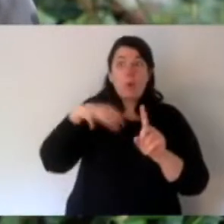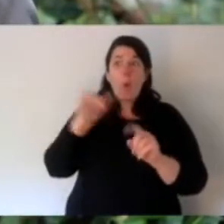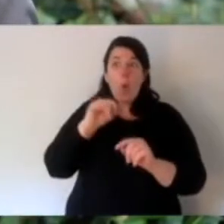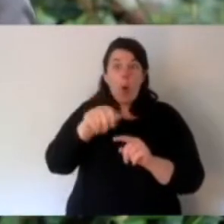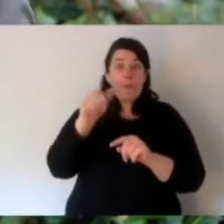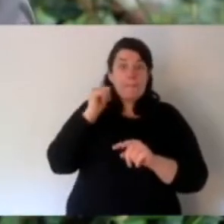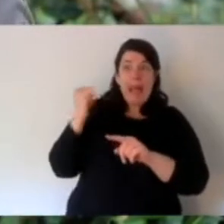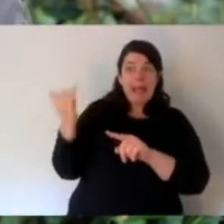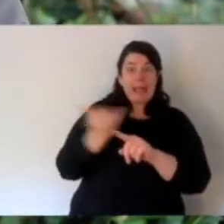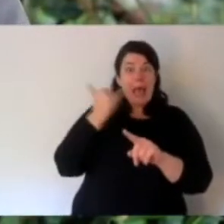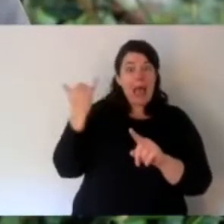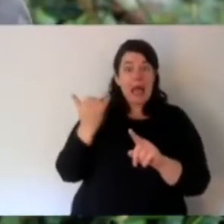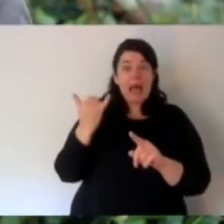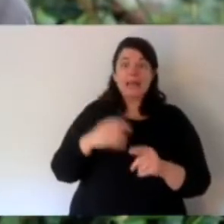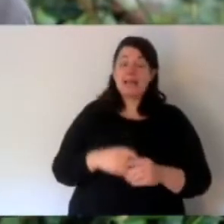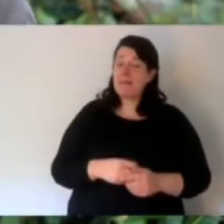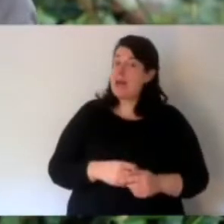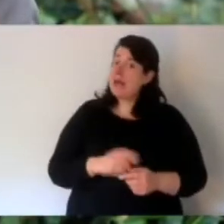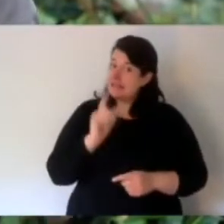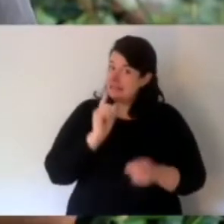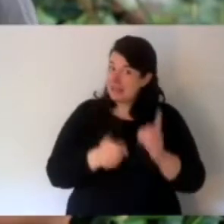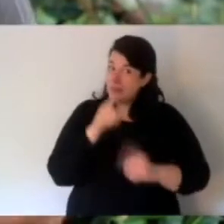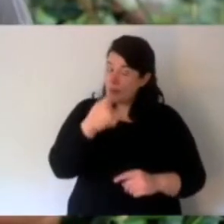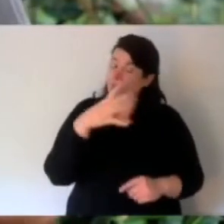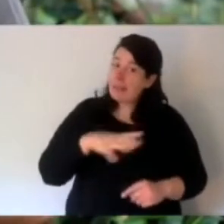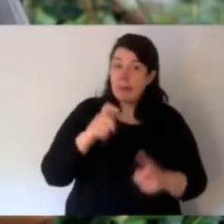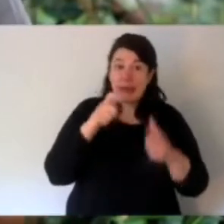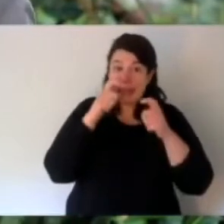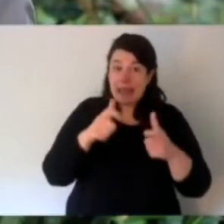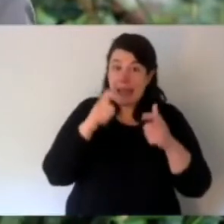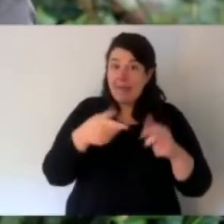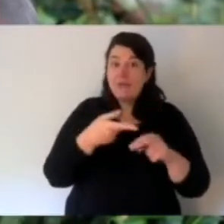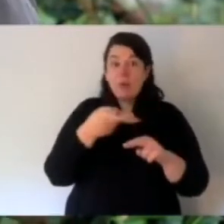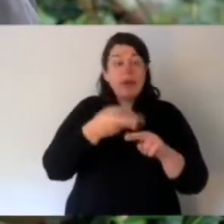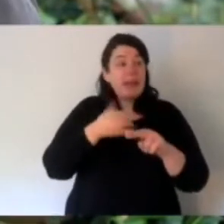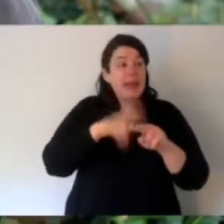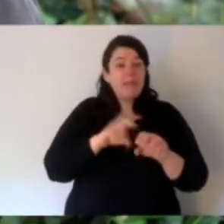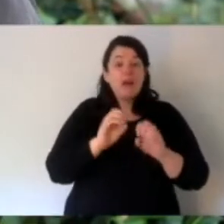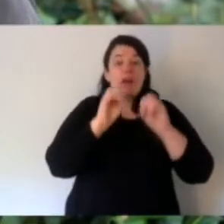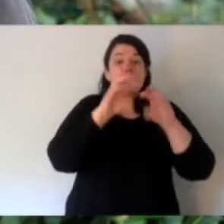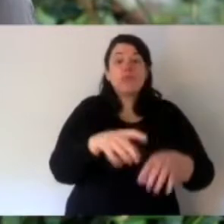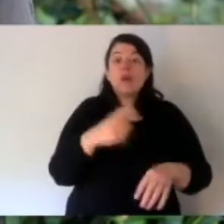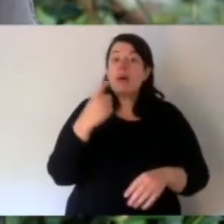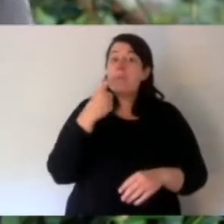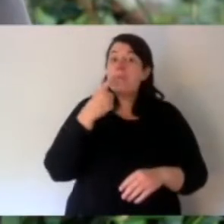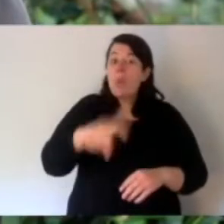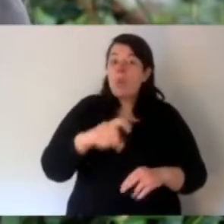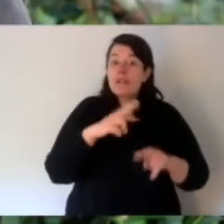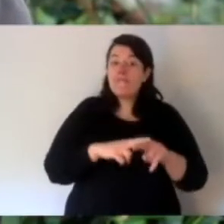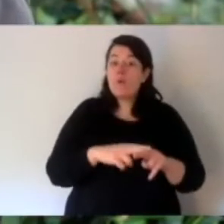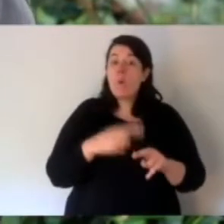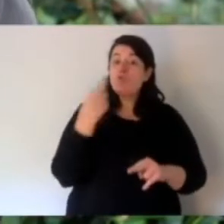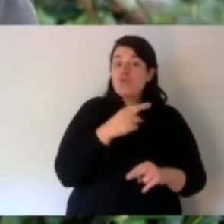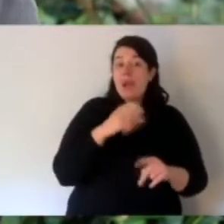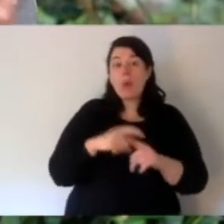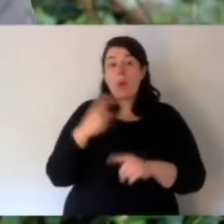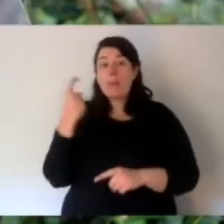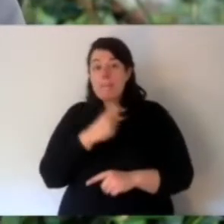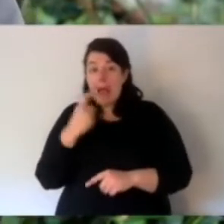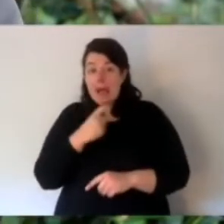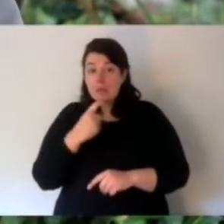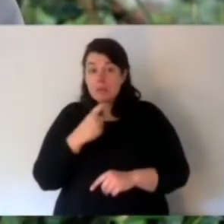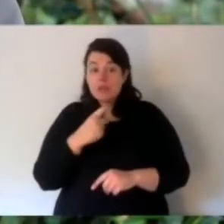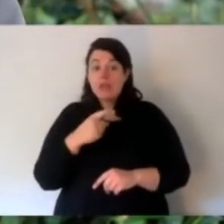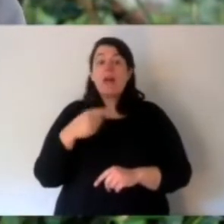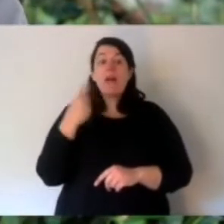and unfortunately sometimes, and you need to be careful, if someone puts out poison for a rat or mouse, and the